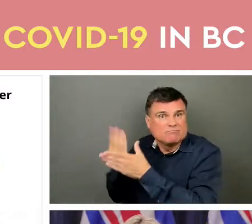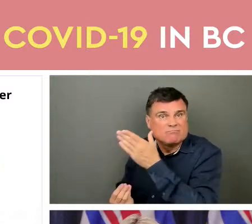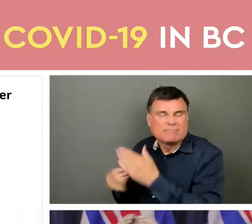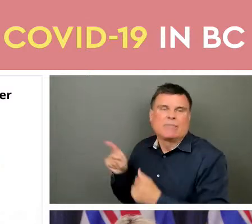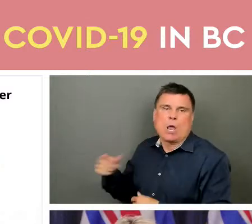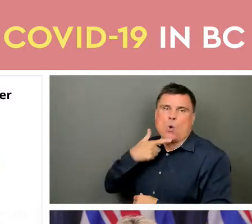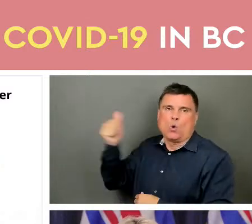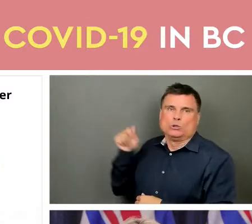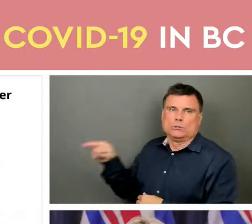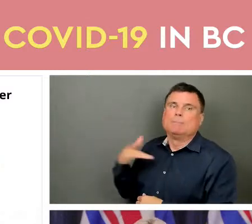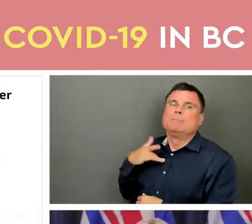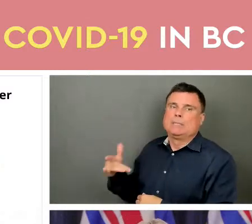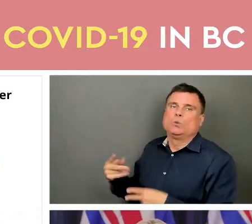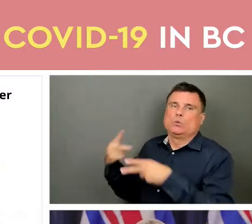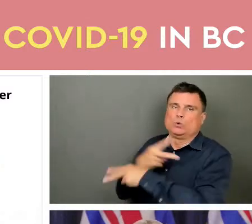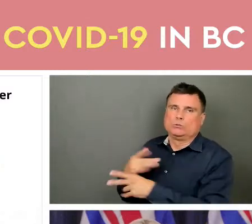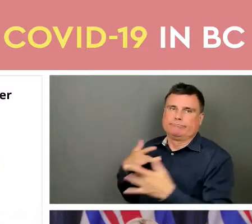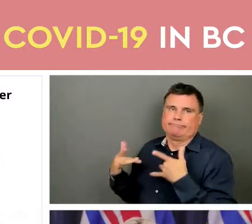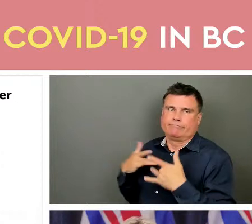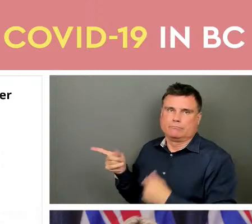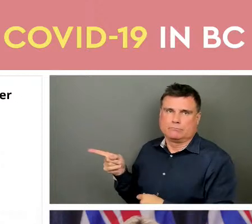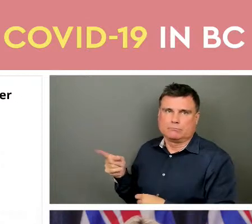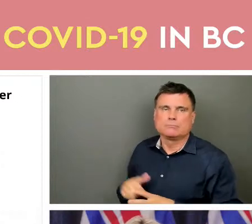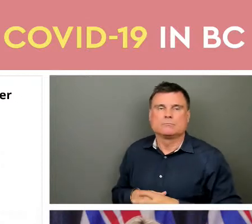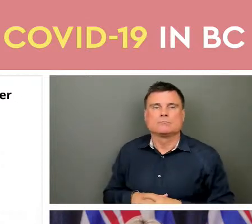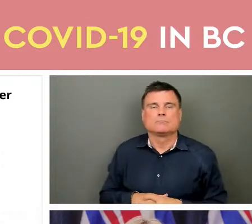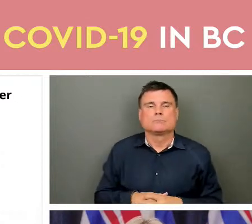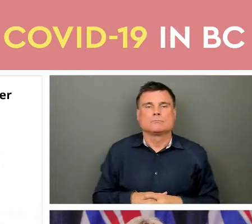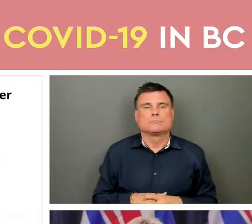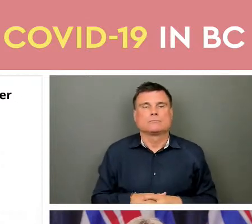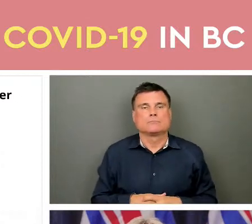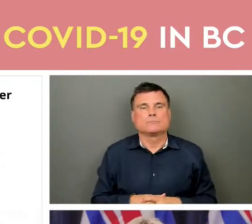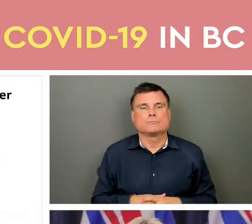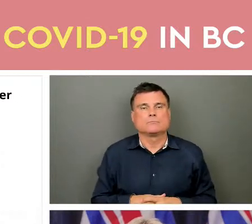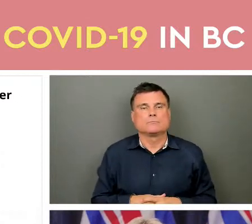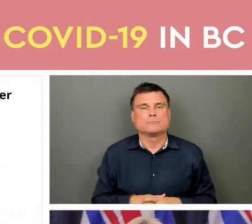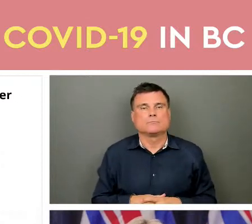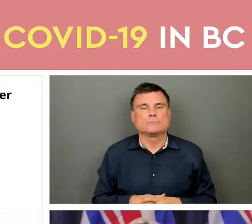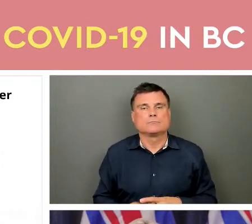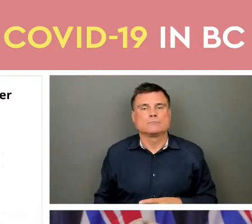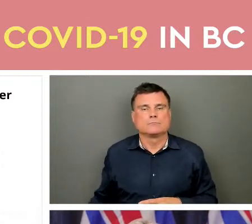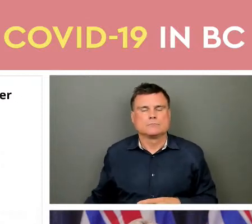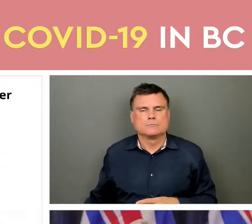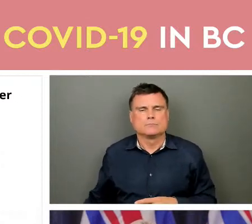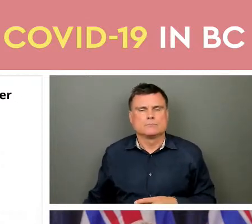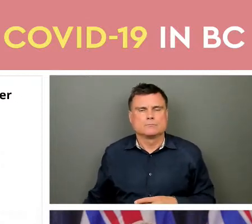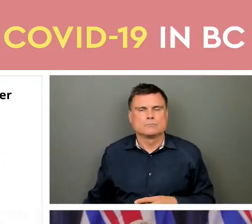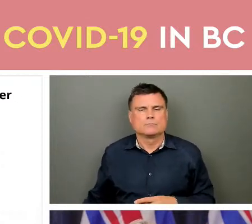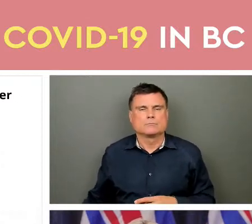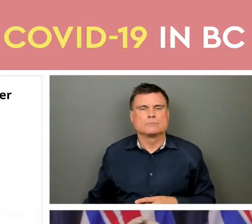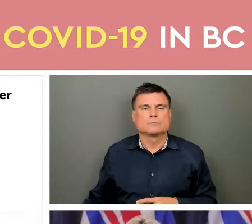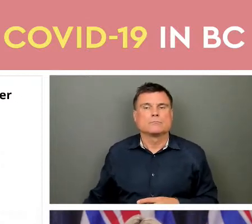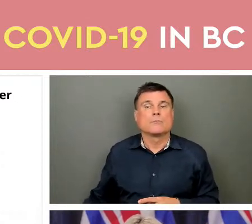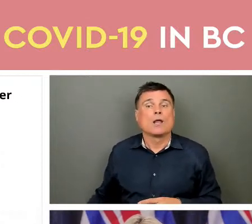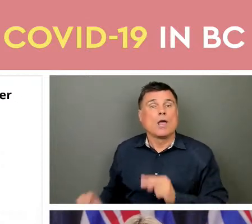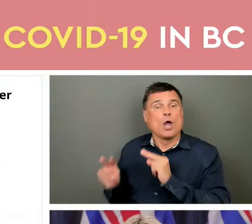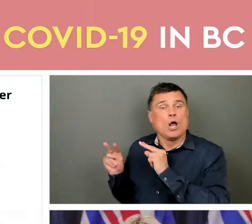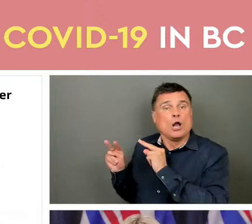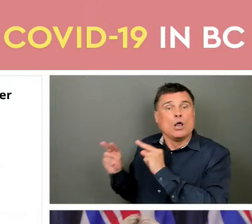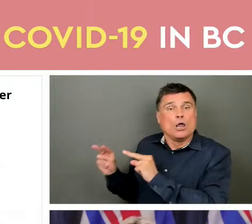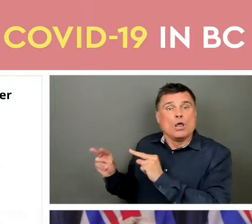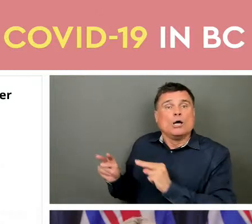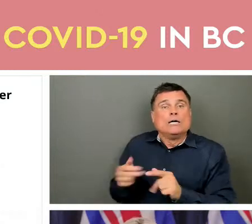What we put together with that, however, is seeing the progress that we're making in vaccination across BC by age